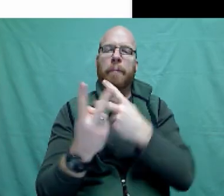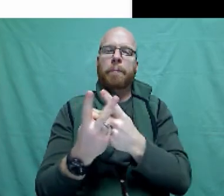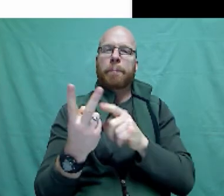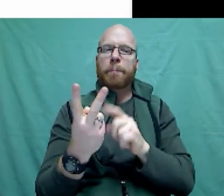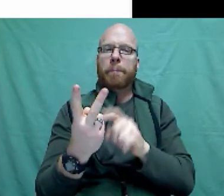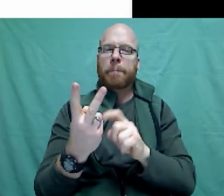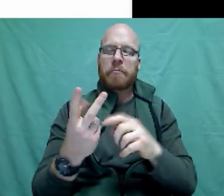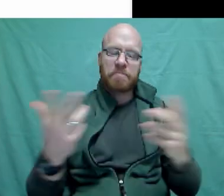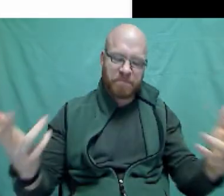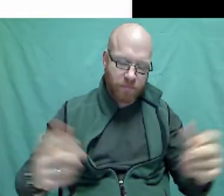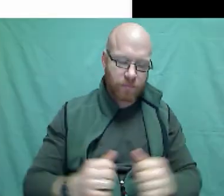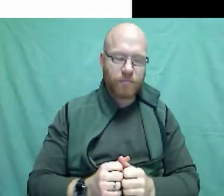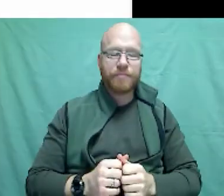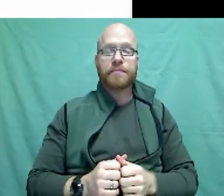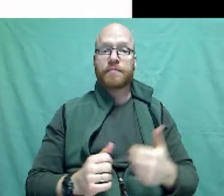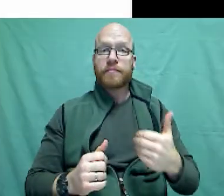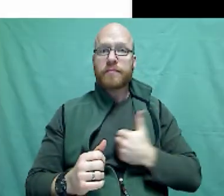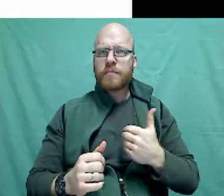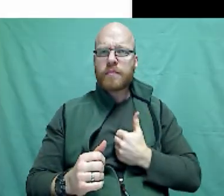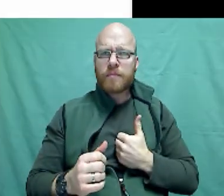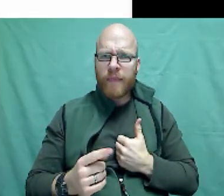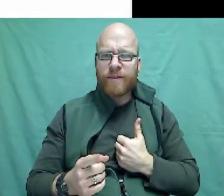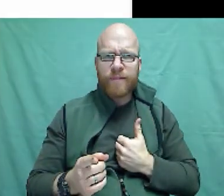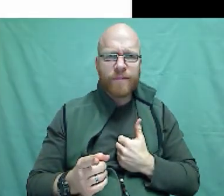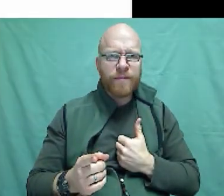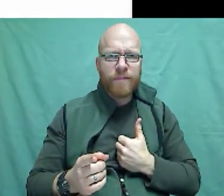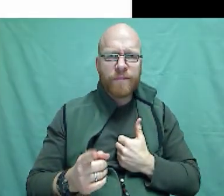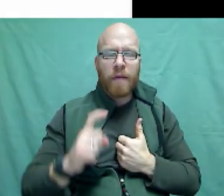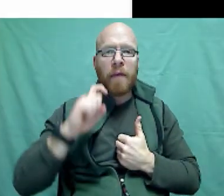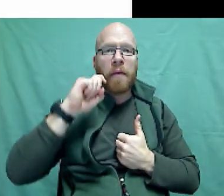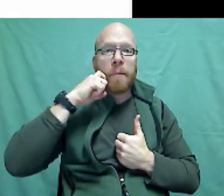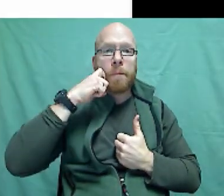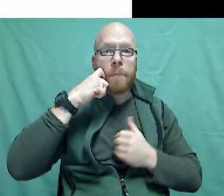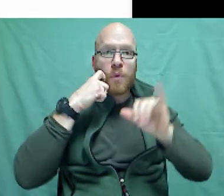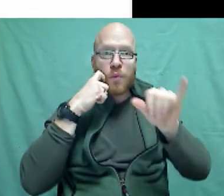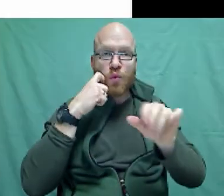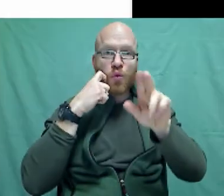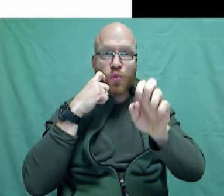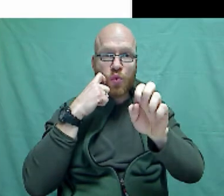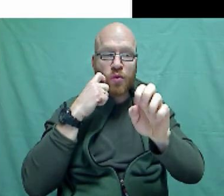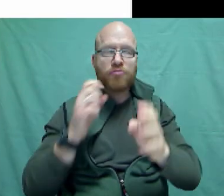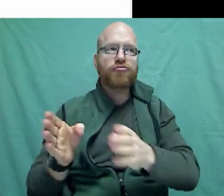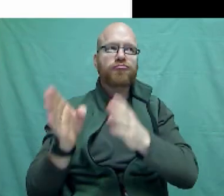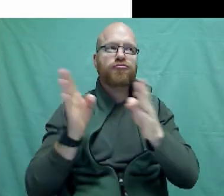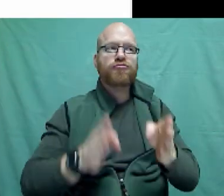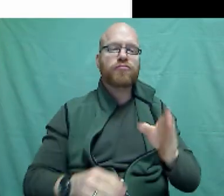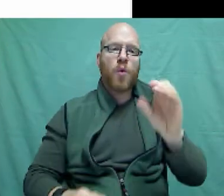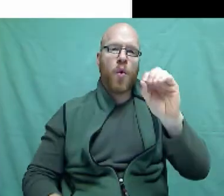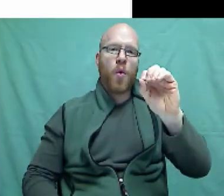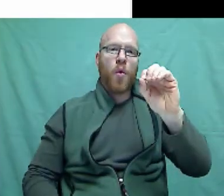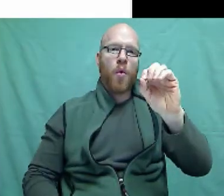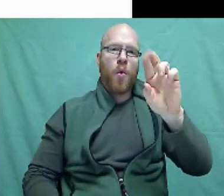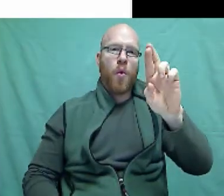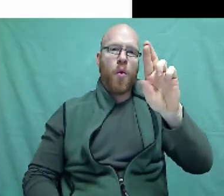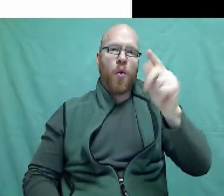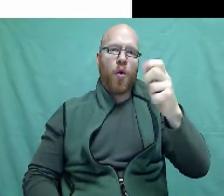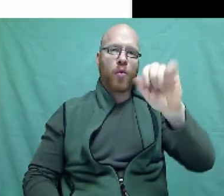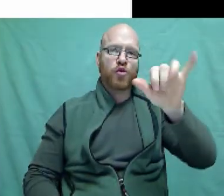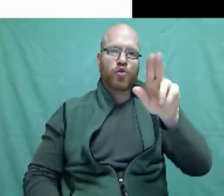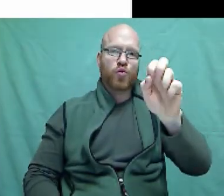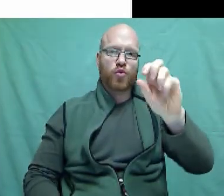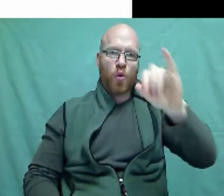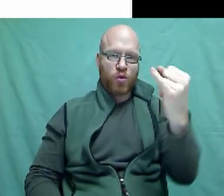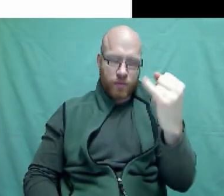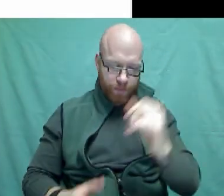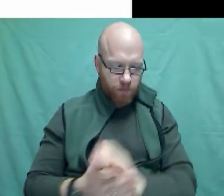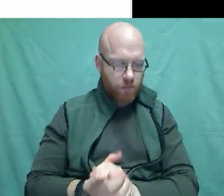store, a neighborhood store. They have two kinds. And it has, apple juice, and then it has